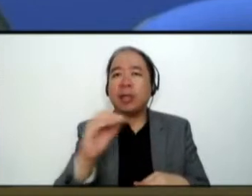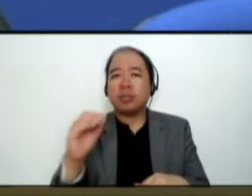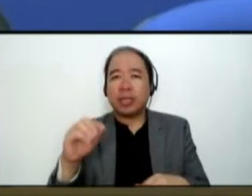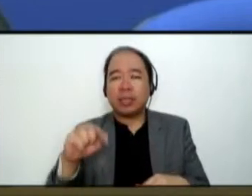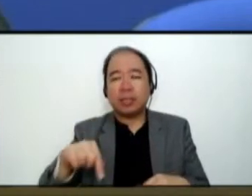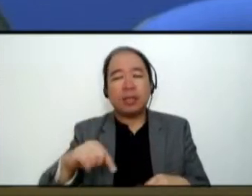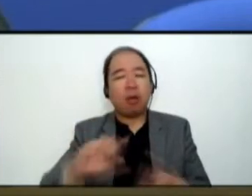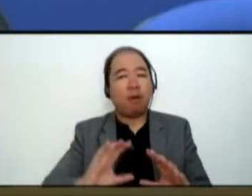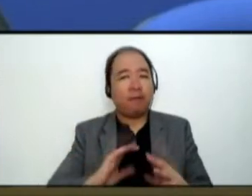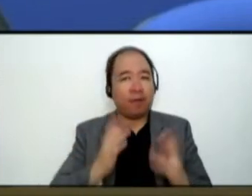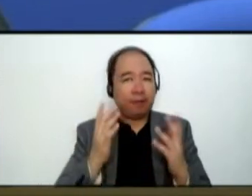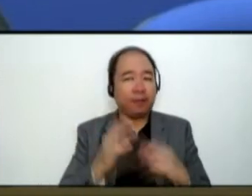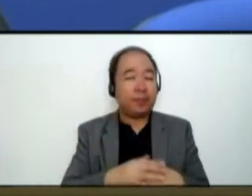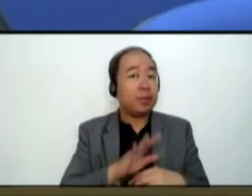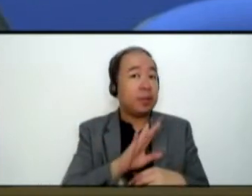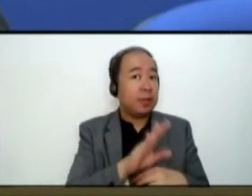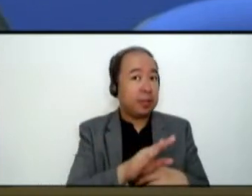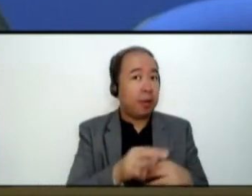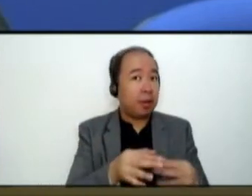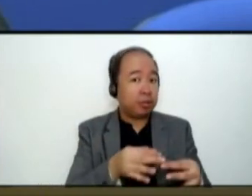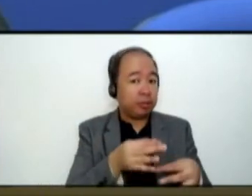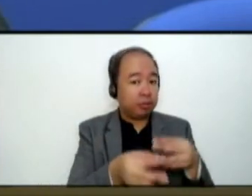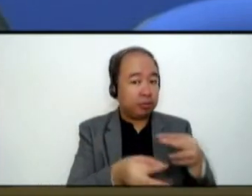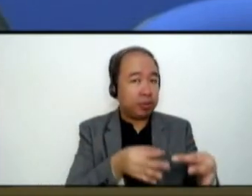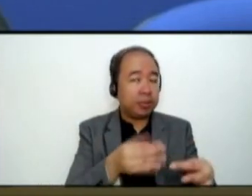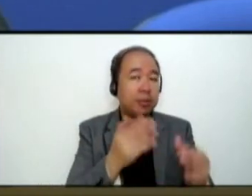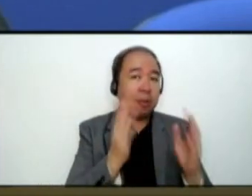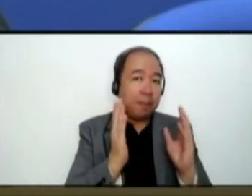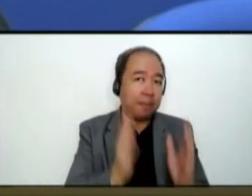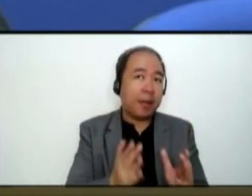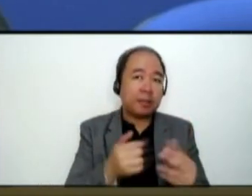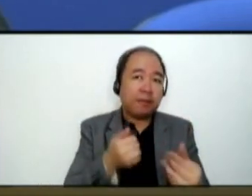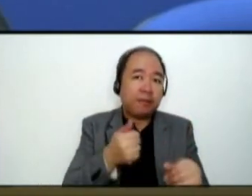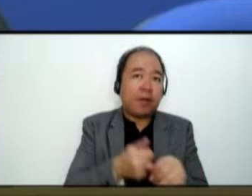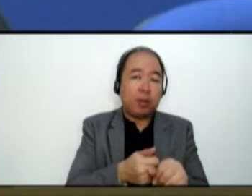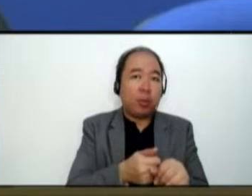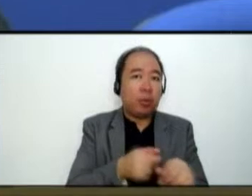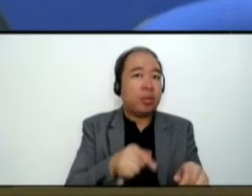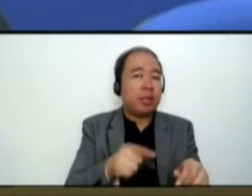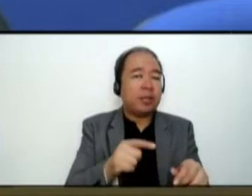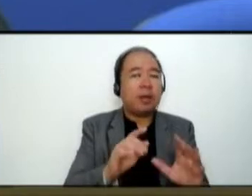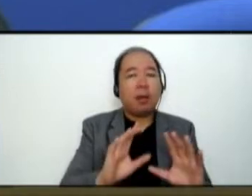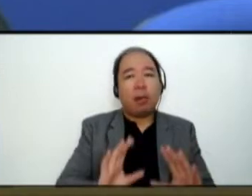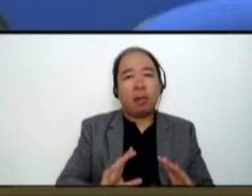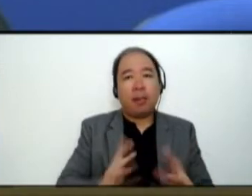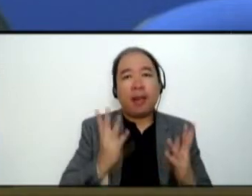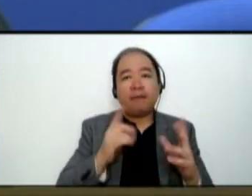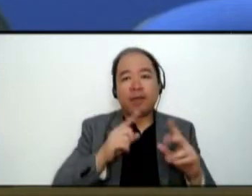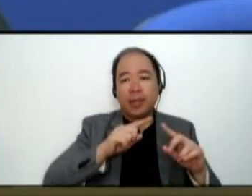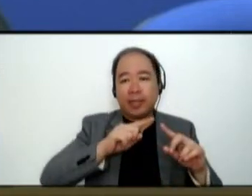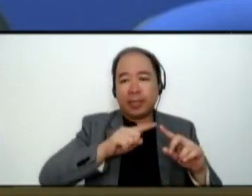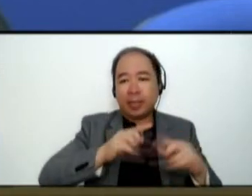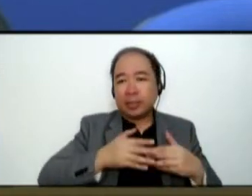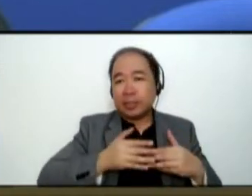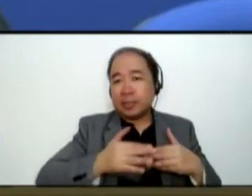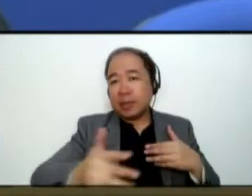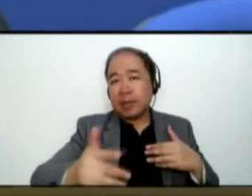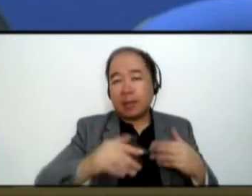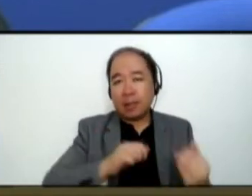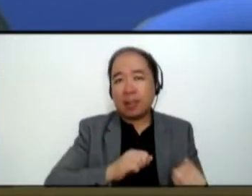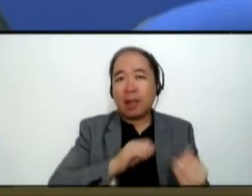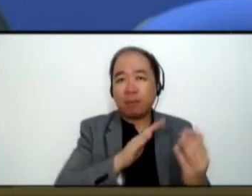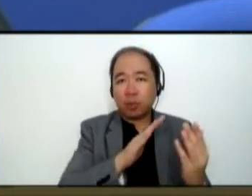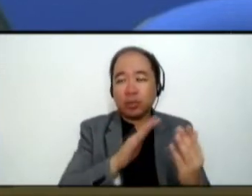this strategy, we must adopt a life cycle approach to achieve future vision for more dignified